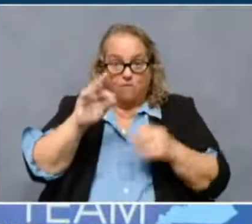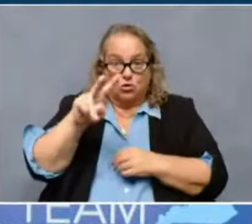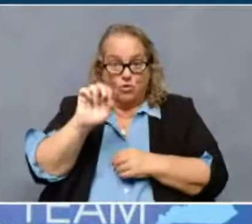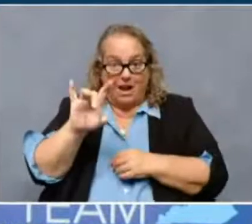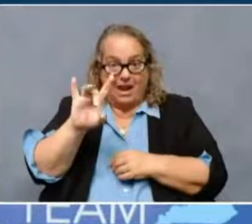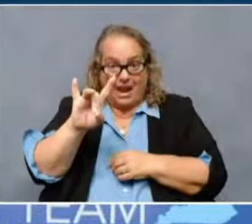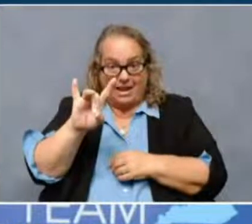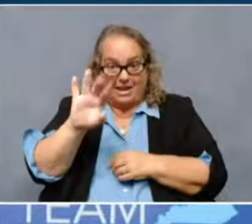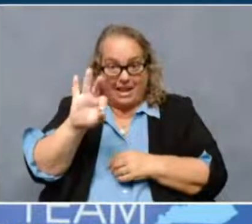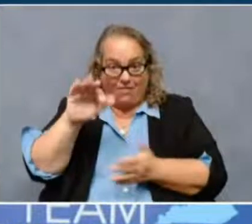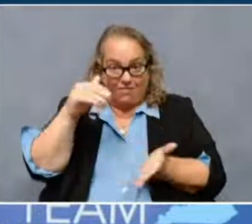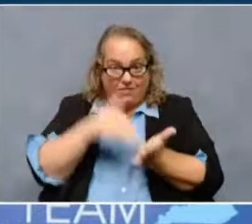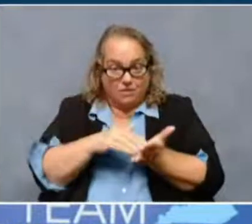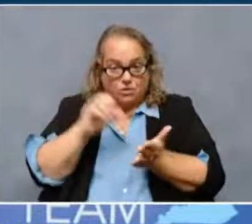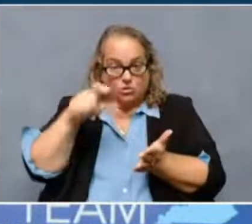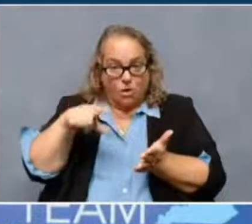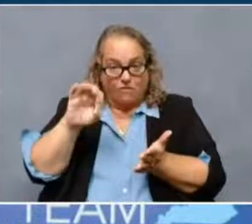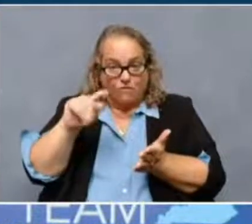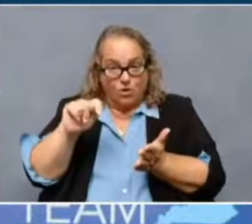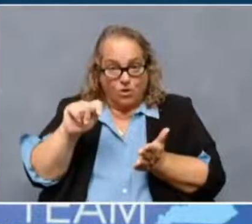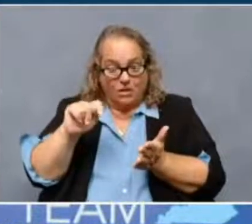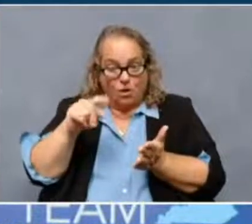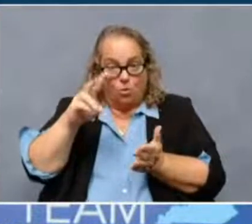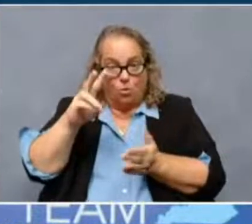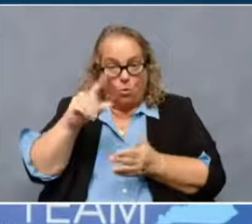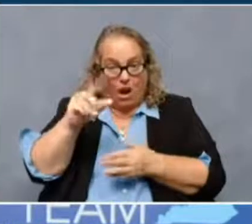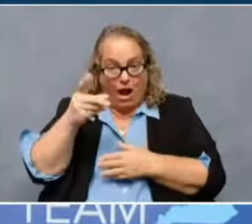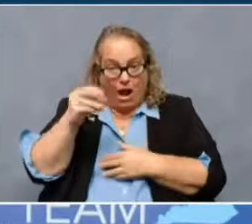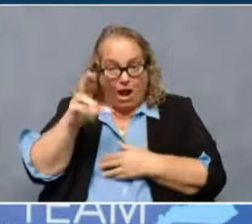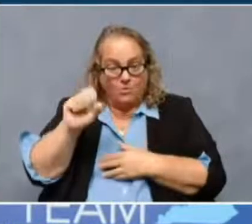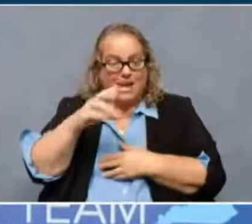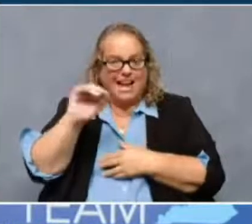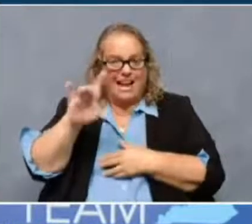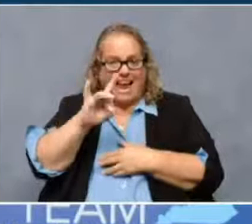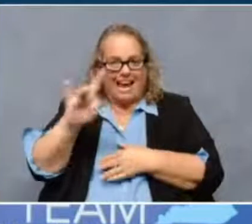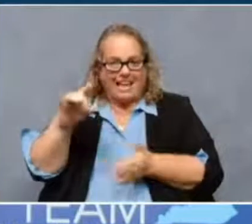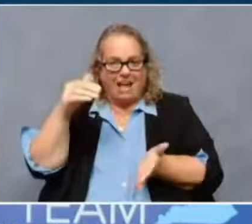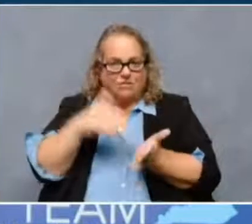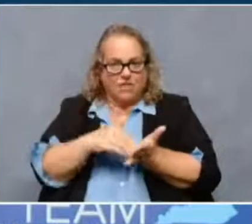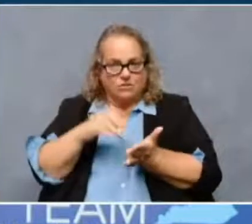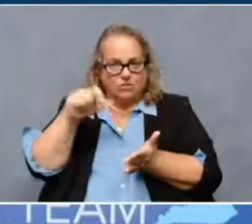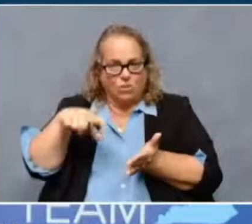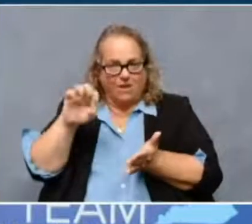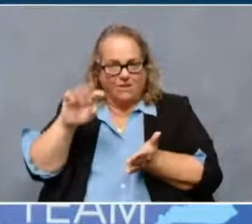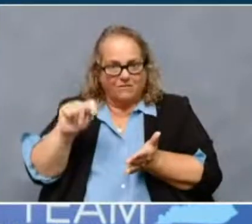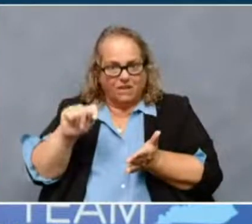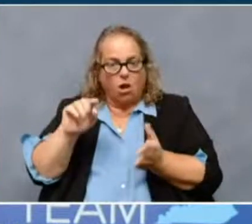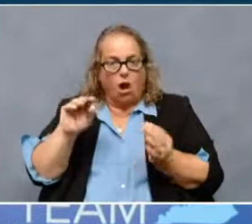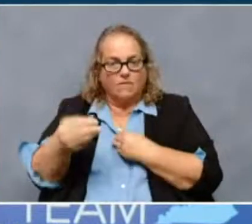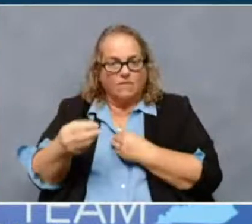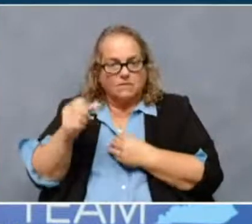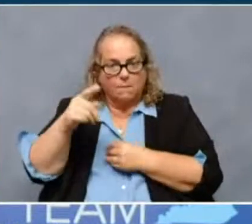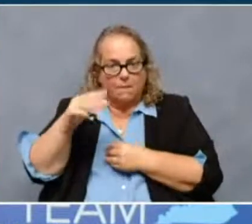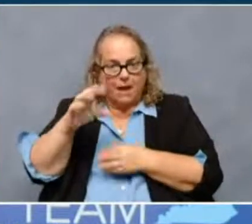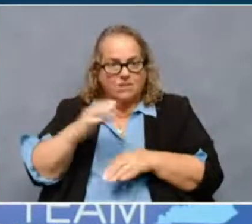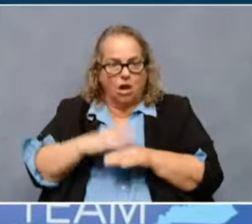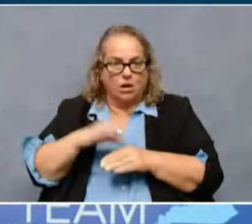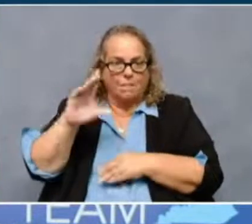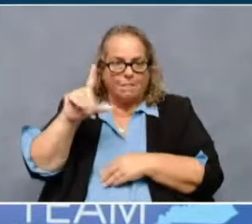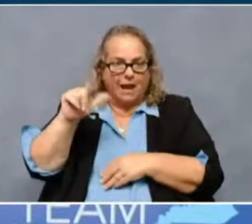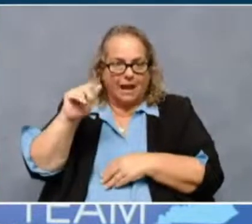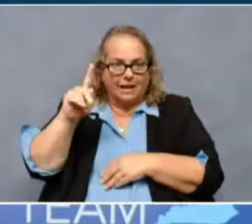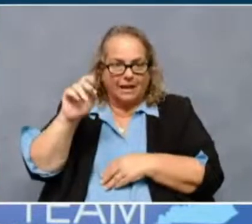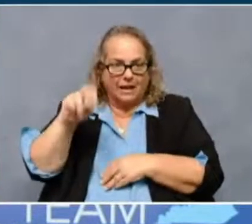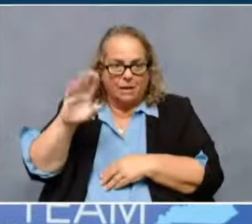warehouse and more than 38,000 square feet of office space on Blankenbaker Parkway. It will create 30